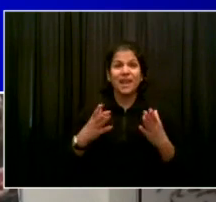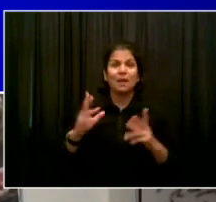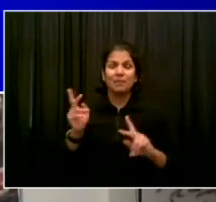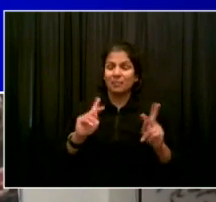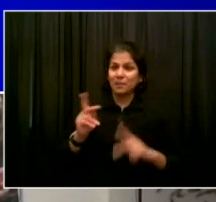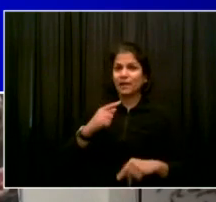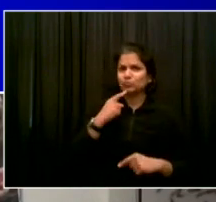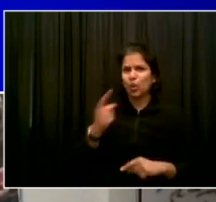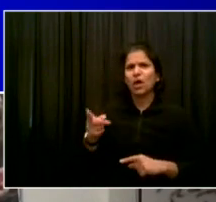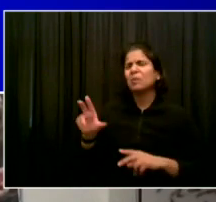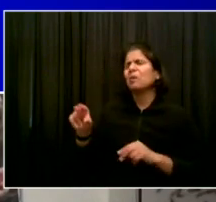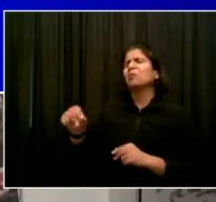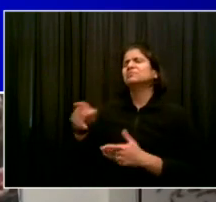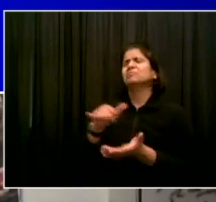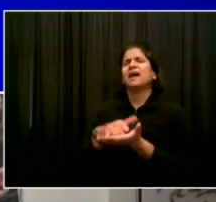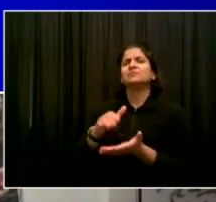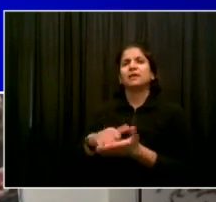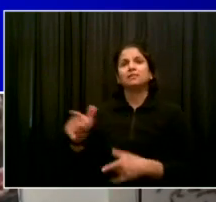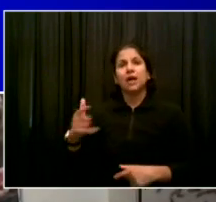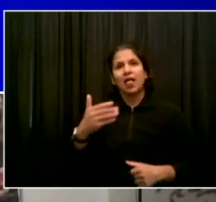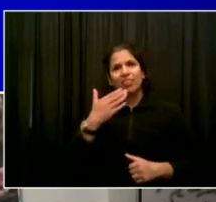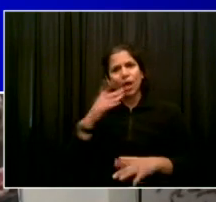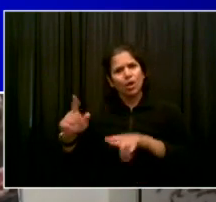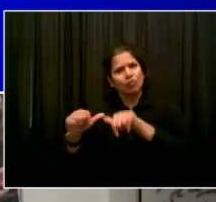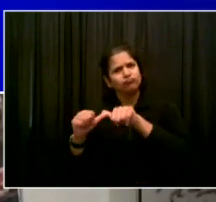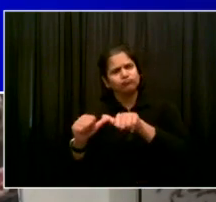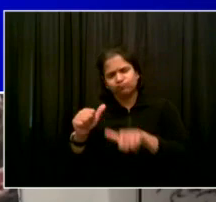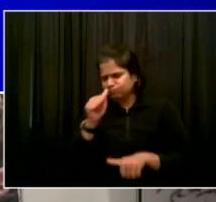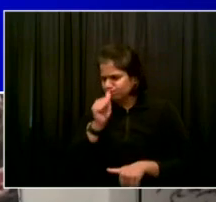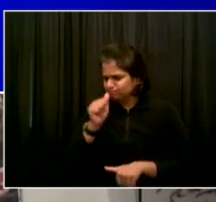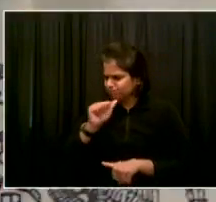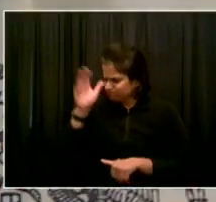done. So thank you for that, brother. Thank you.